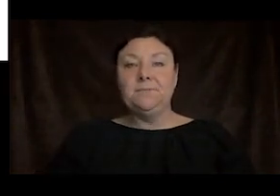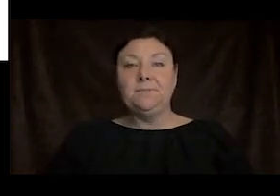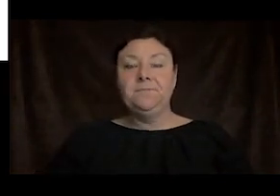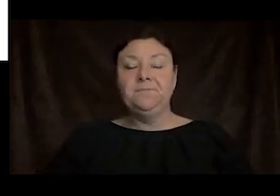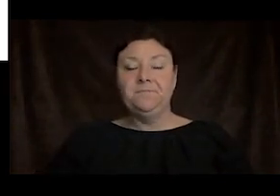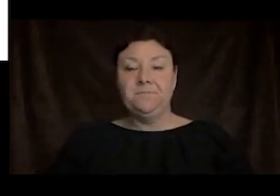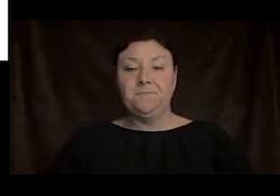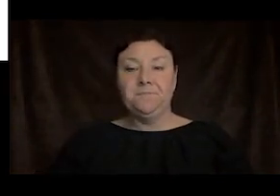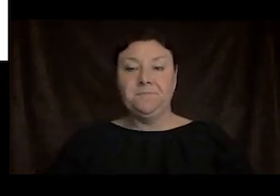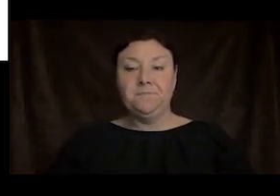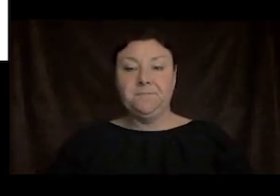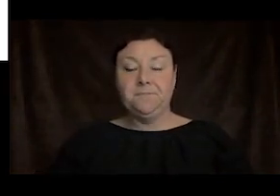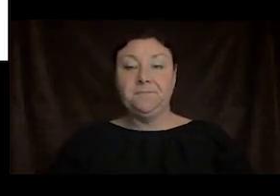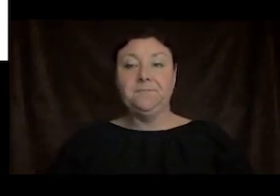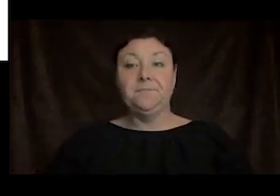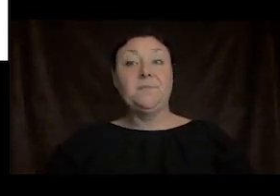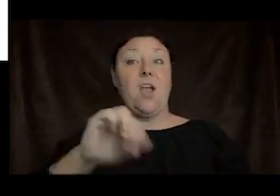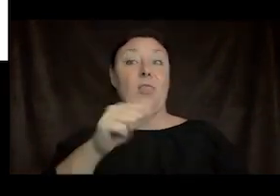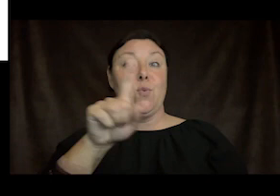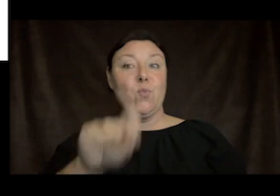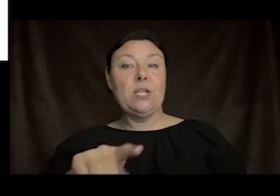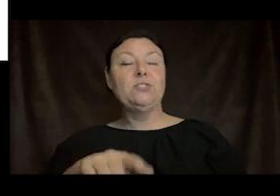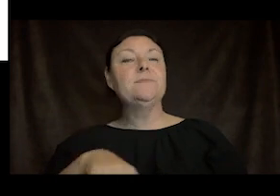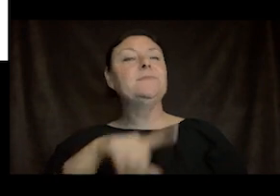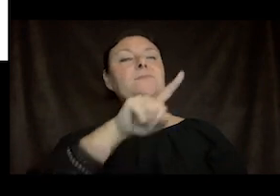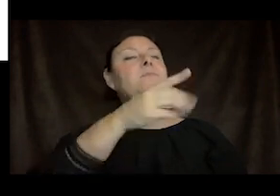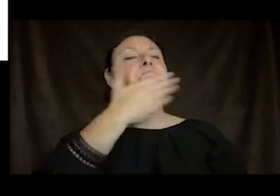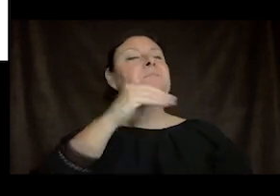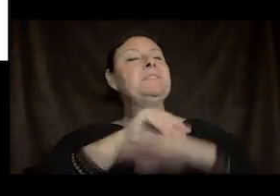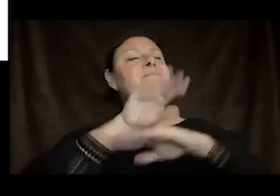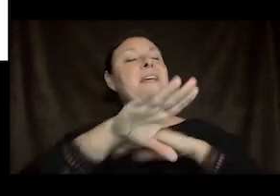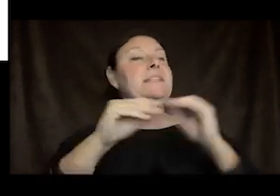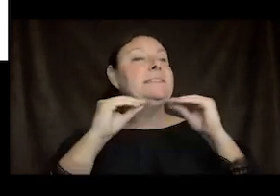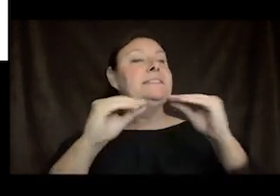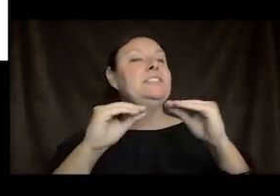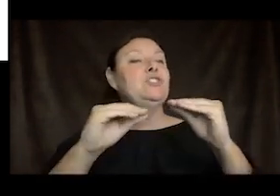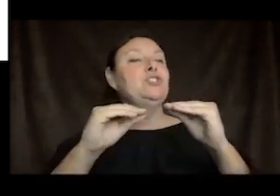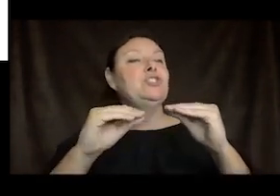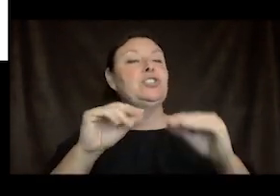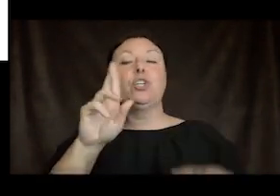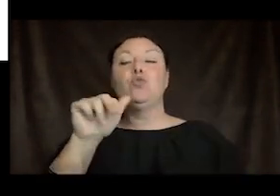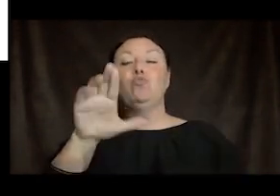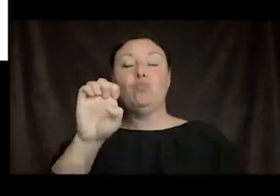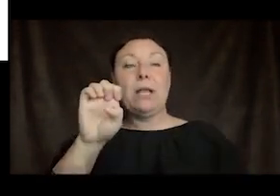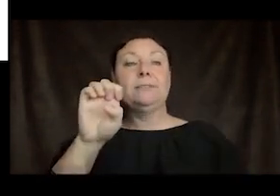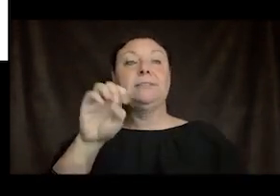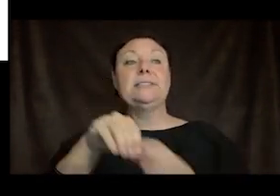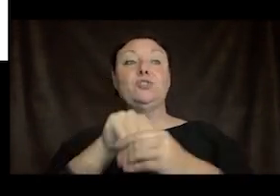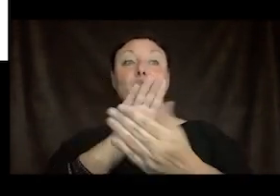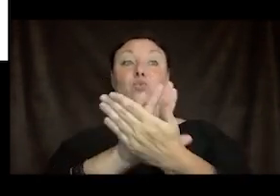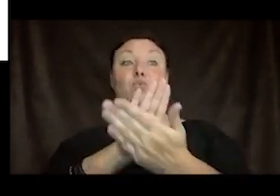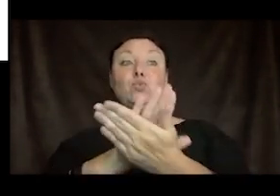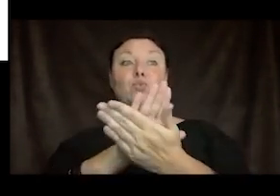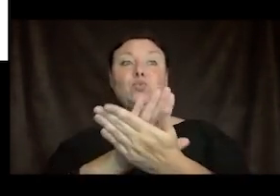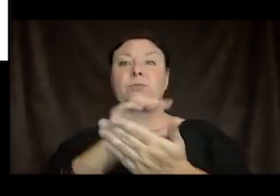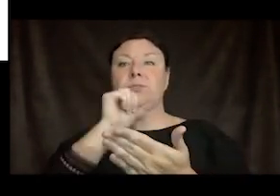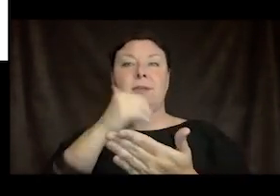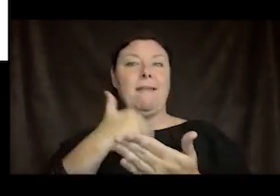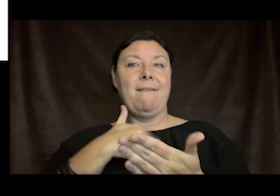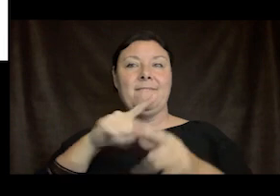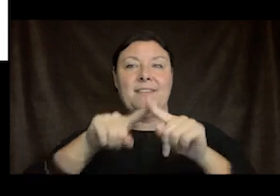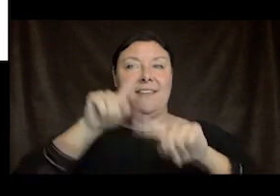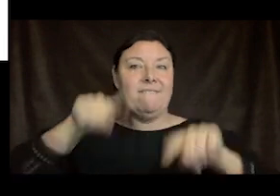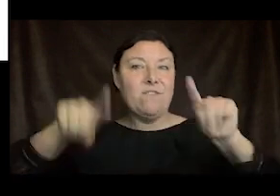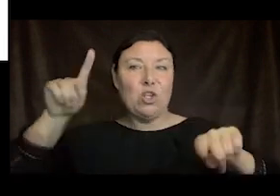Great, thank you. The next question, what is your best advice for teaching lessons on race in a school that lacks racial and